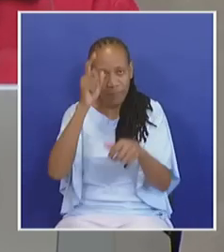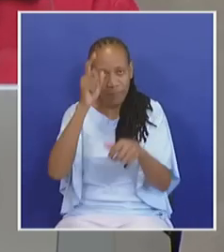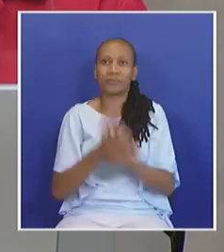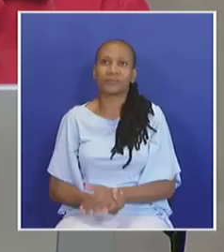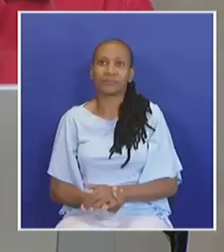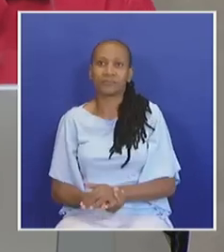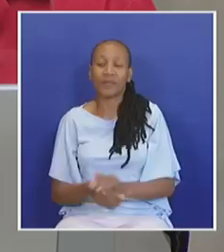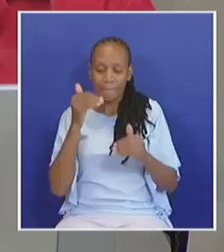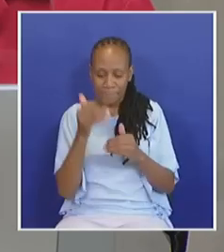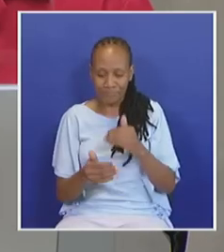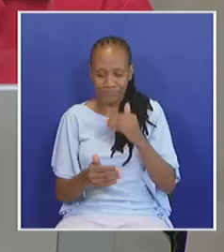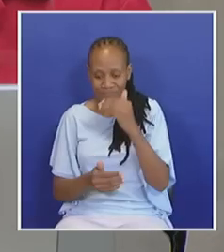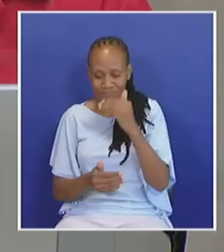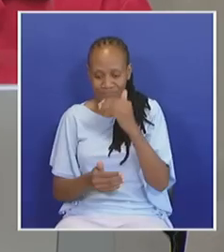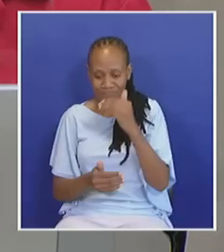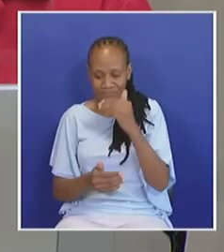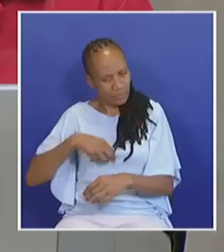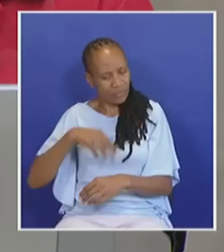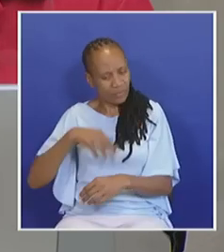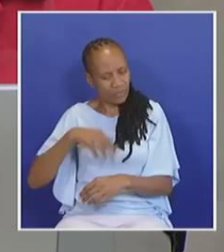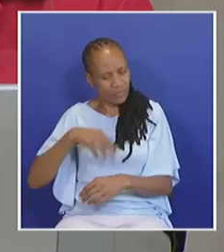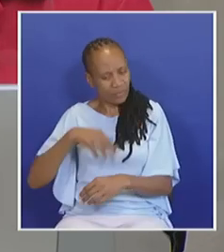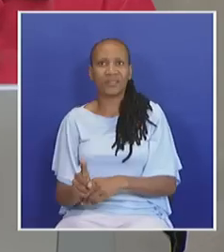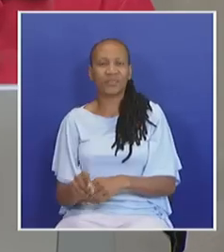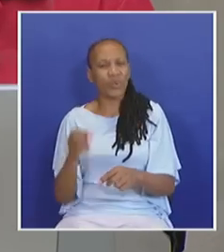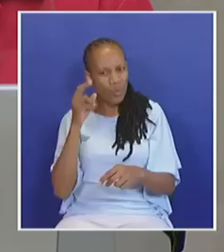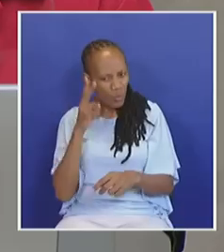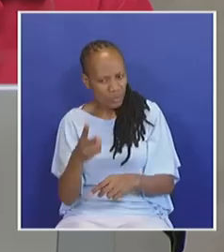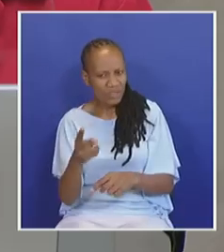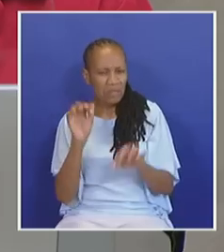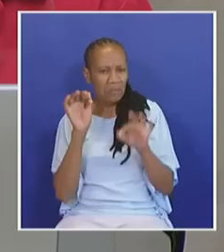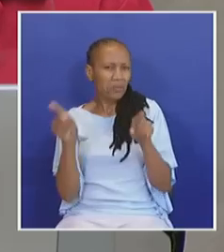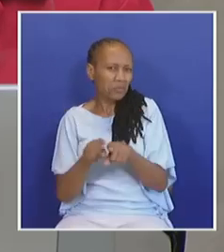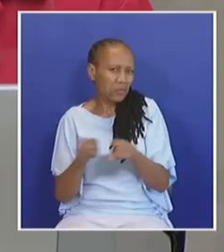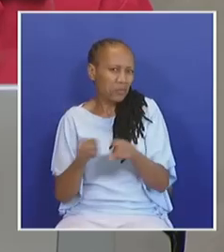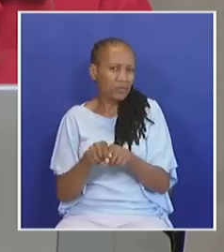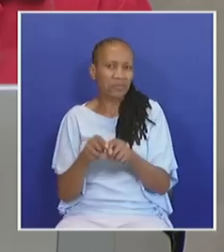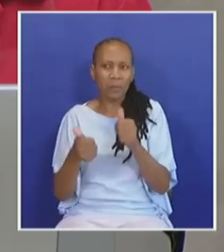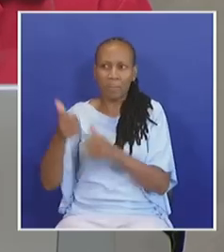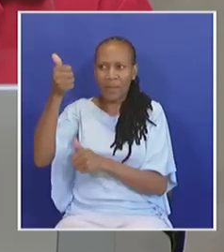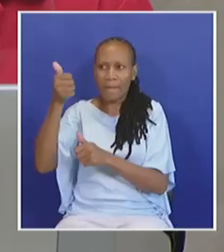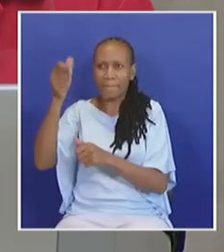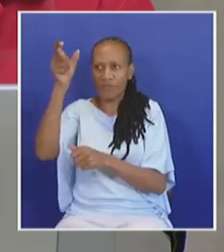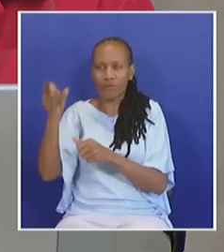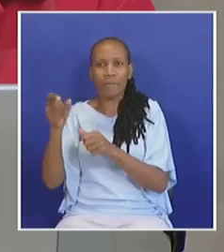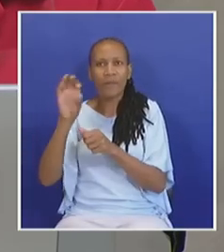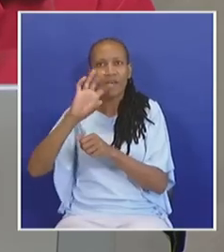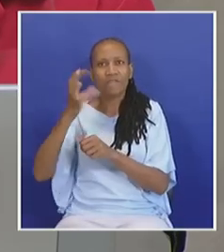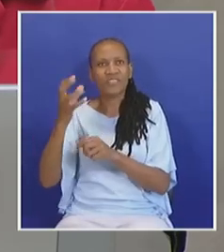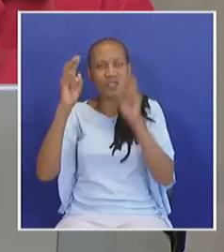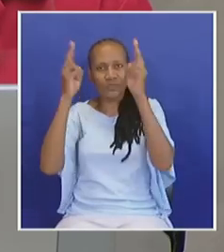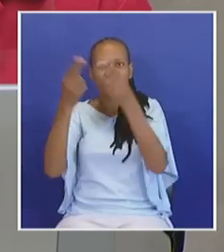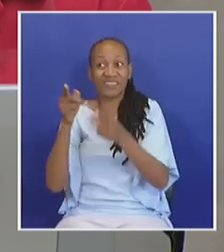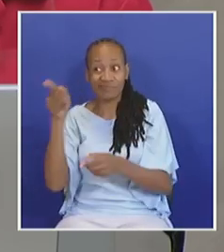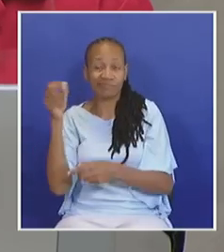In this process, we know that we will have Uncle Tom, such as Vice Chancellor of the University of Free State, who is only too quick to